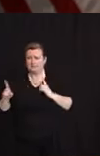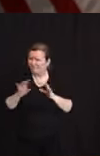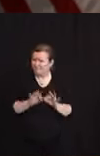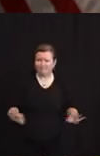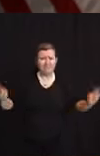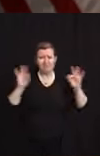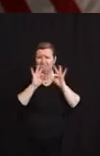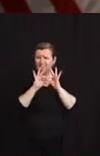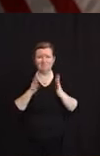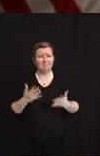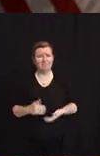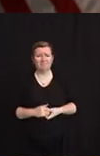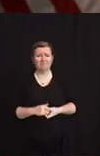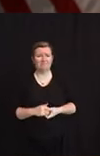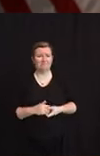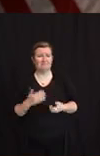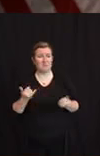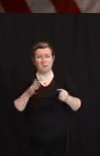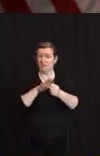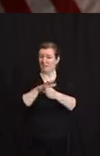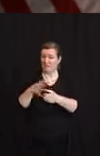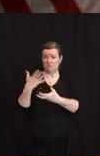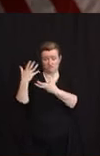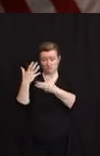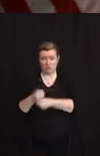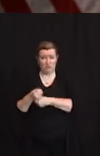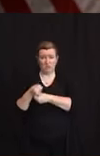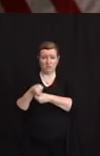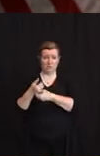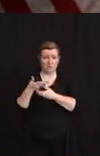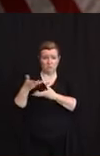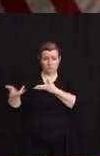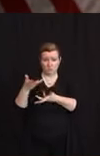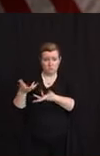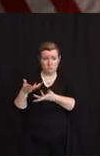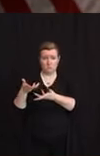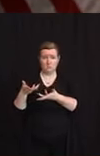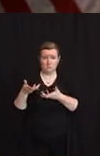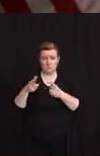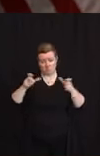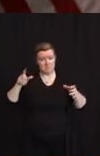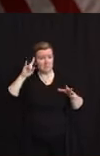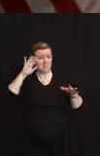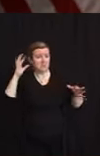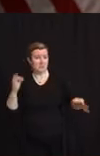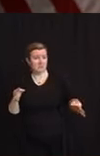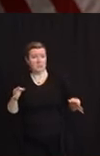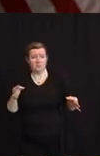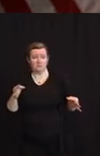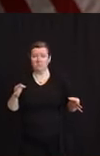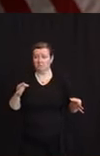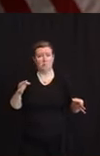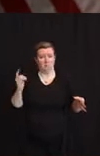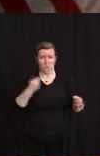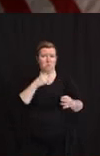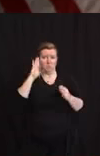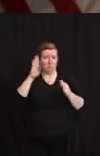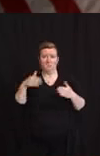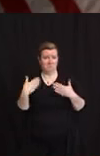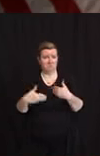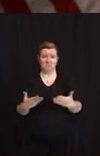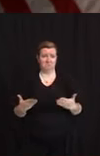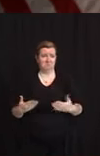trust that's been built up and they believe that, and they need to, and they should. I'm not sure, I have no insight on whether or not we drove people to that or not,